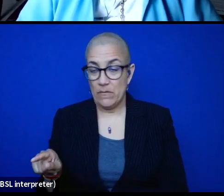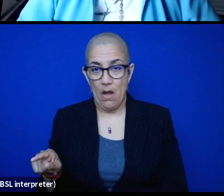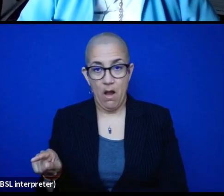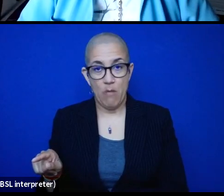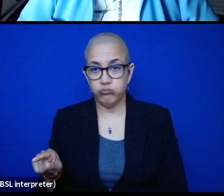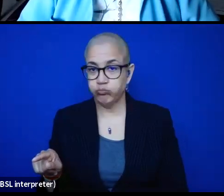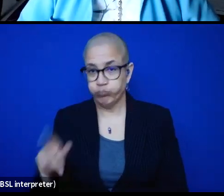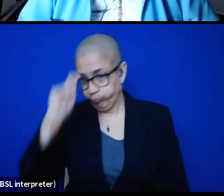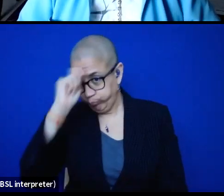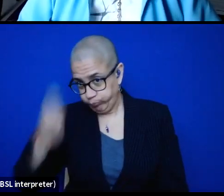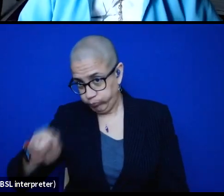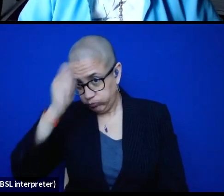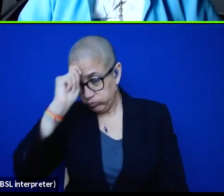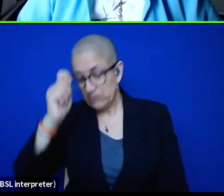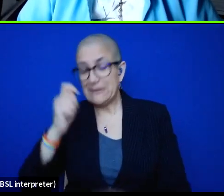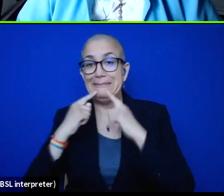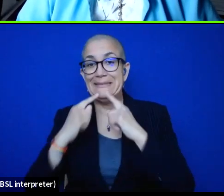half to teachers.